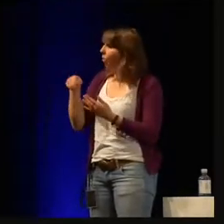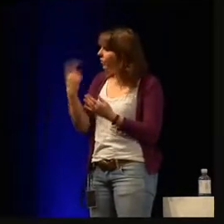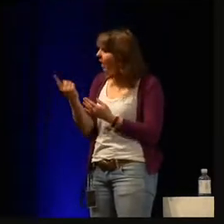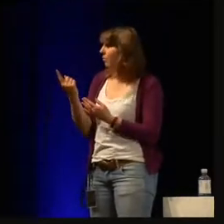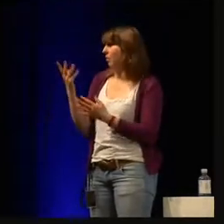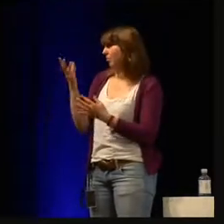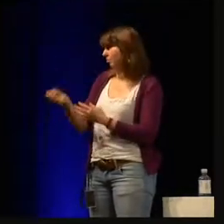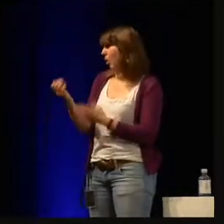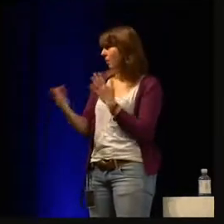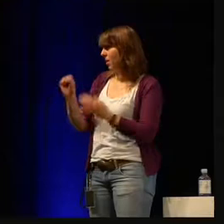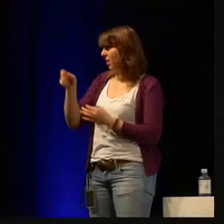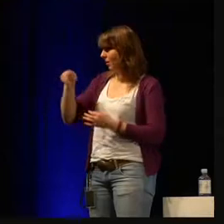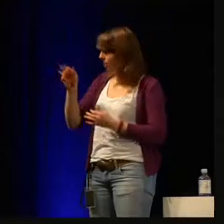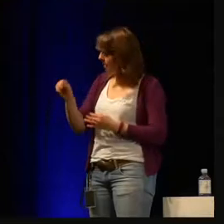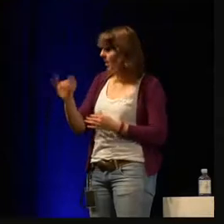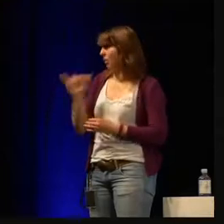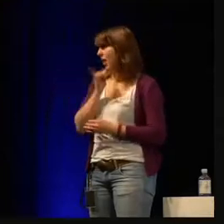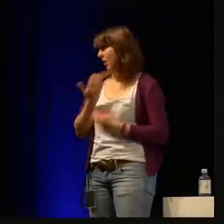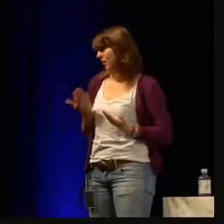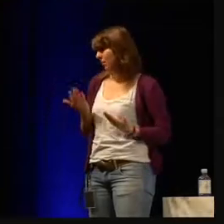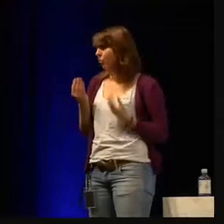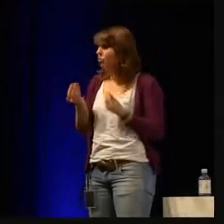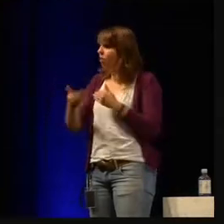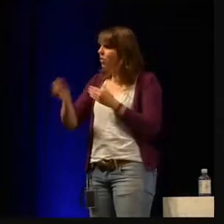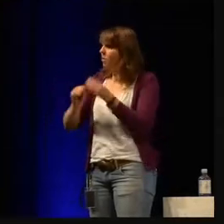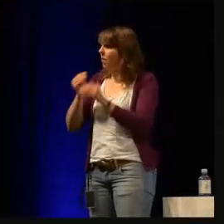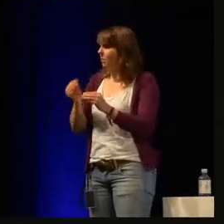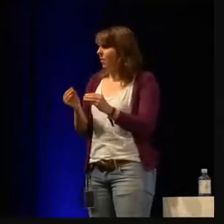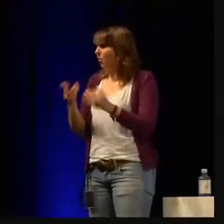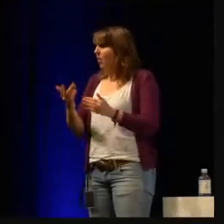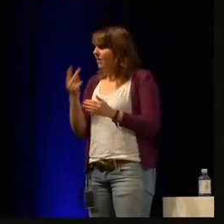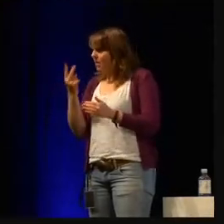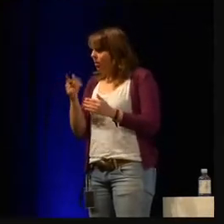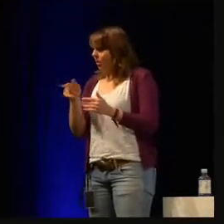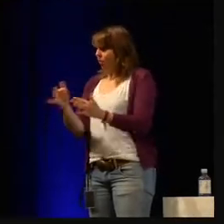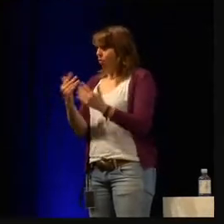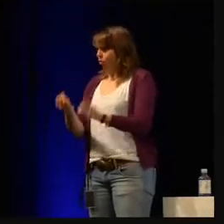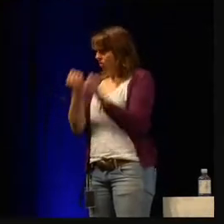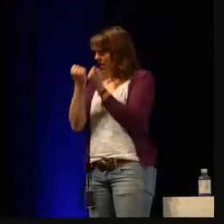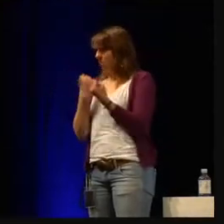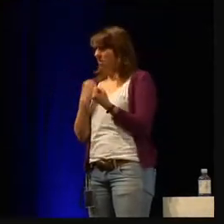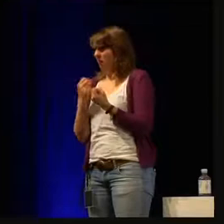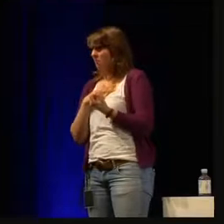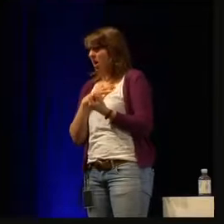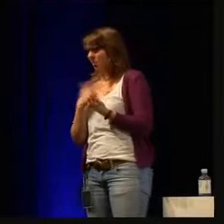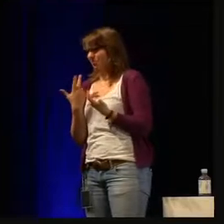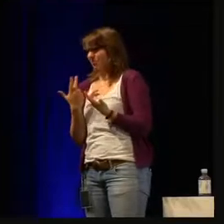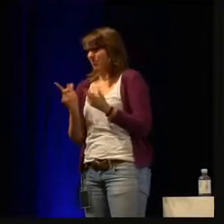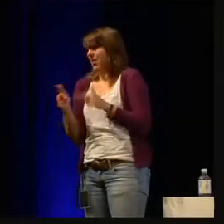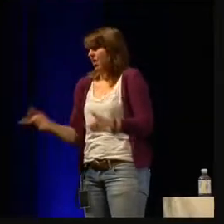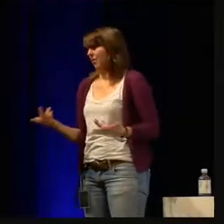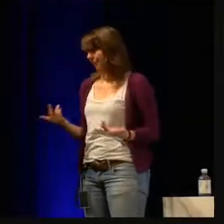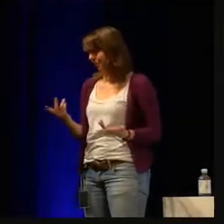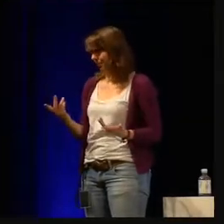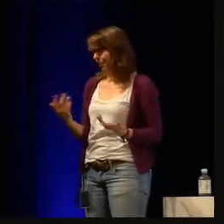So this is not as absolute, as the algorithm doesn't have to, in this example,